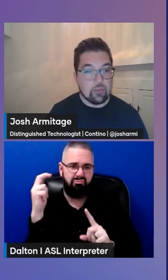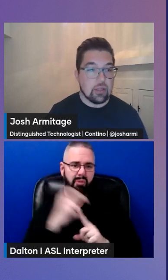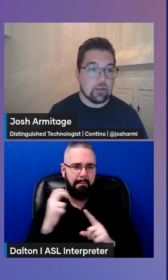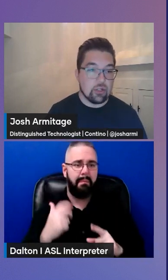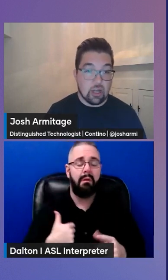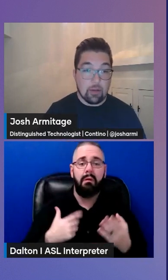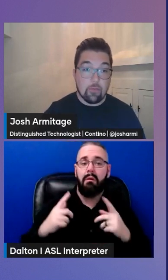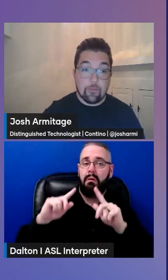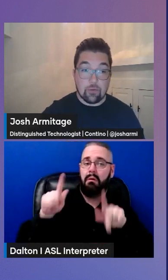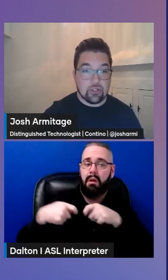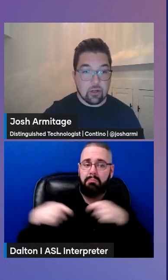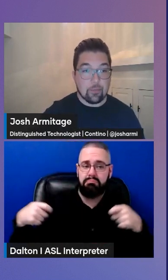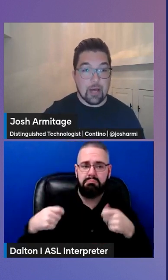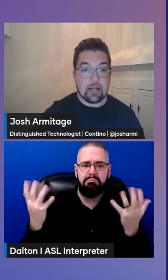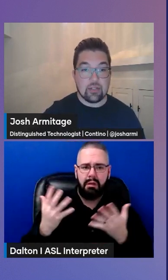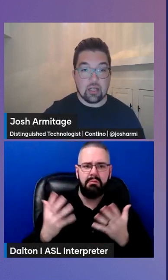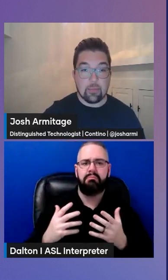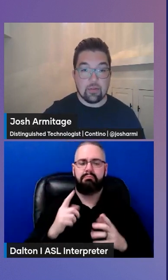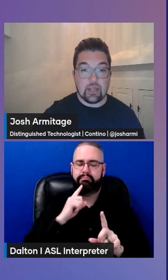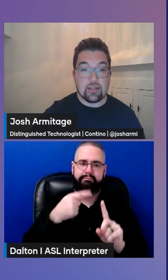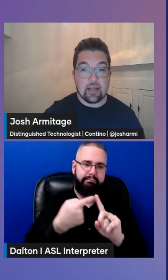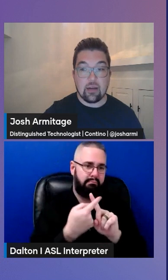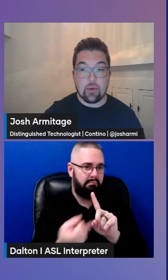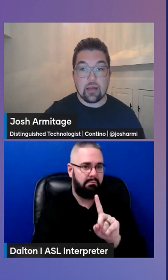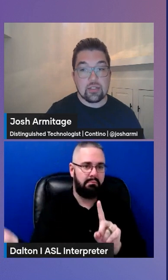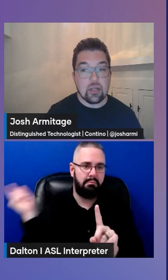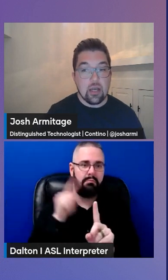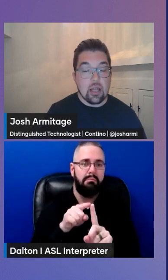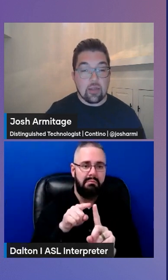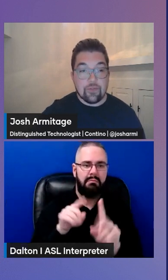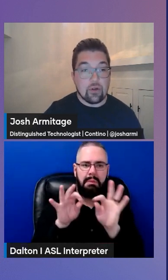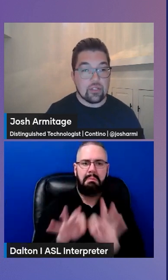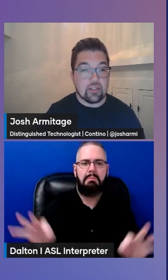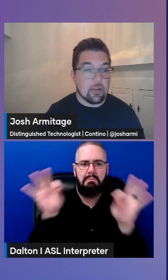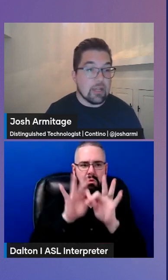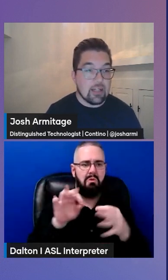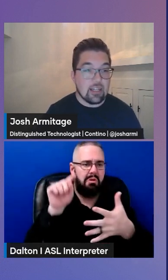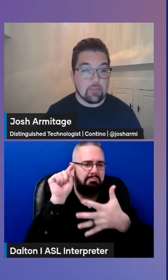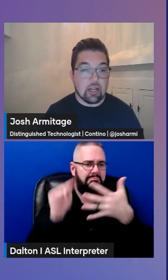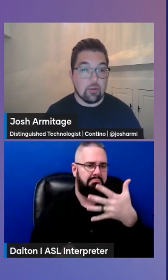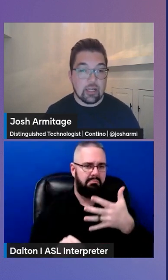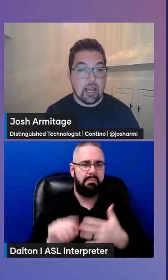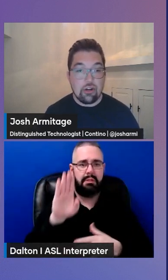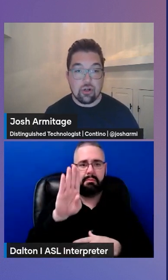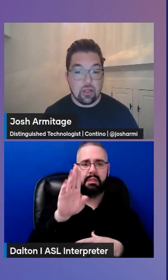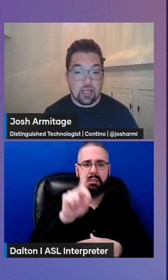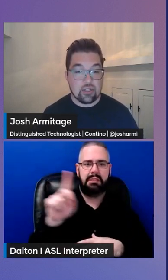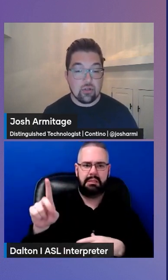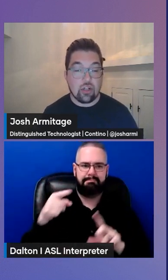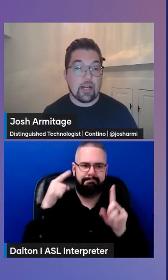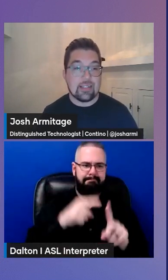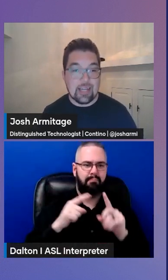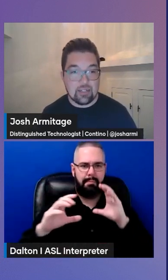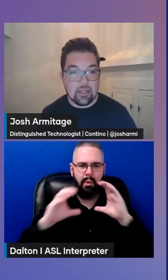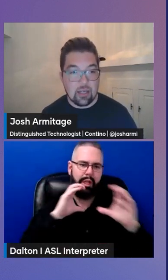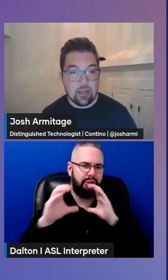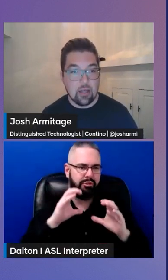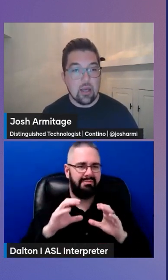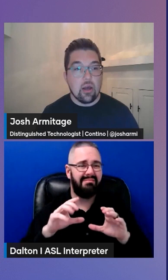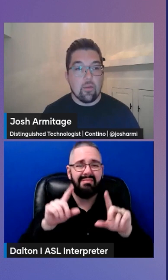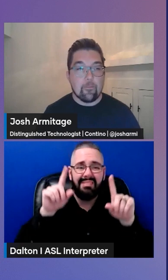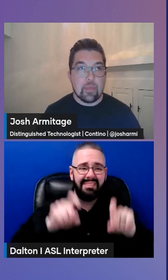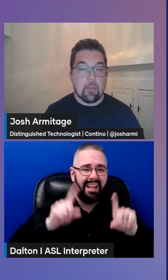end with just coming full circle back to the couple of key takeaways. The first is that BDD is about communication. It's not about